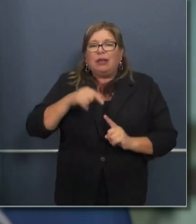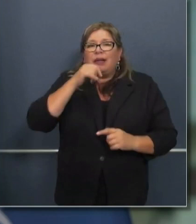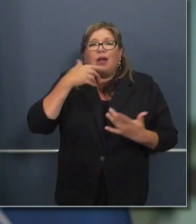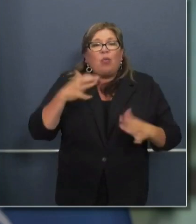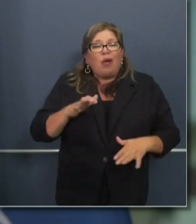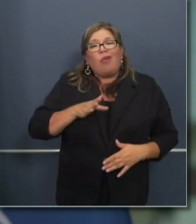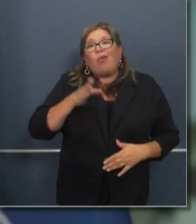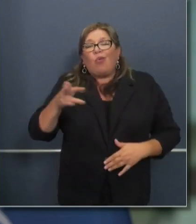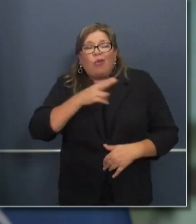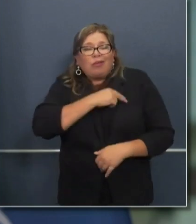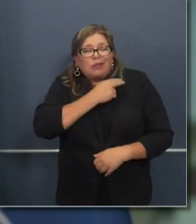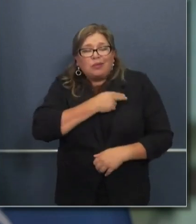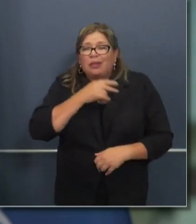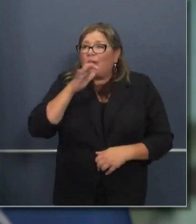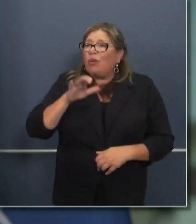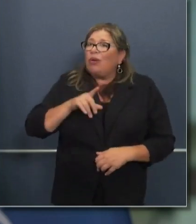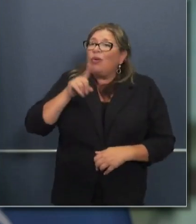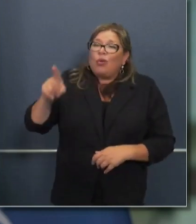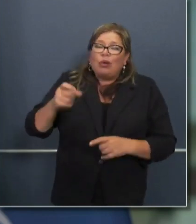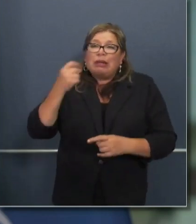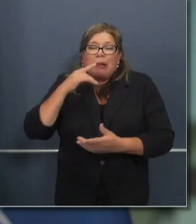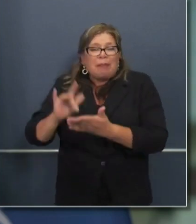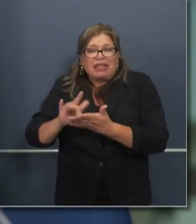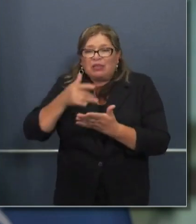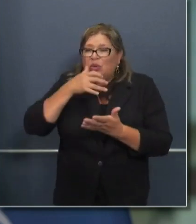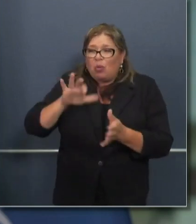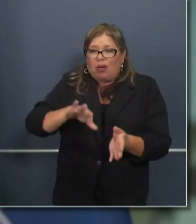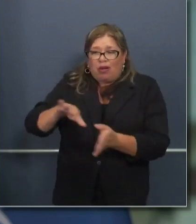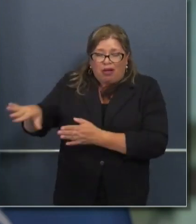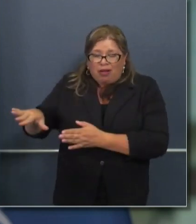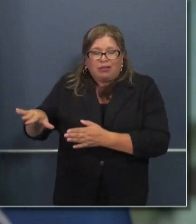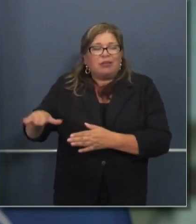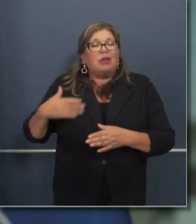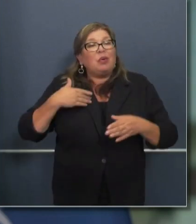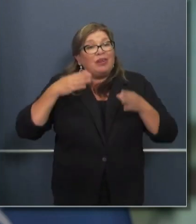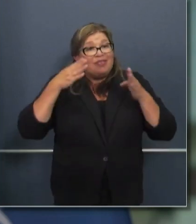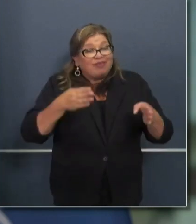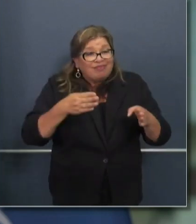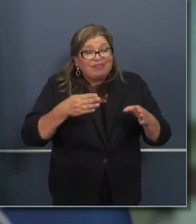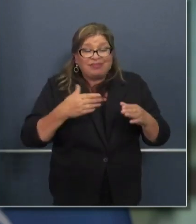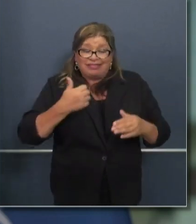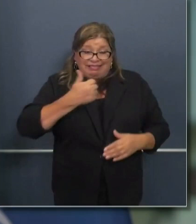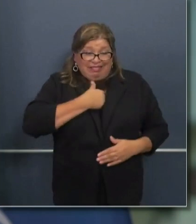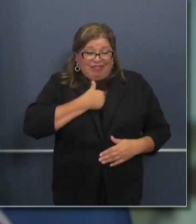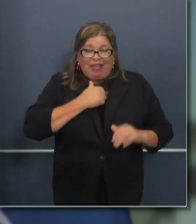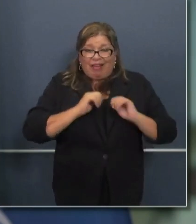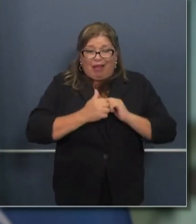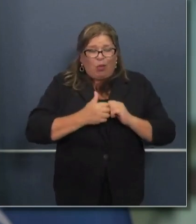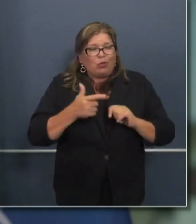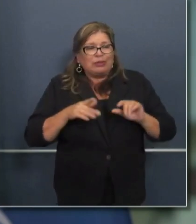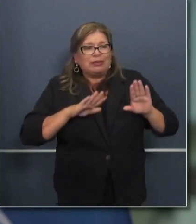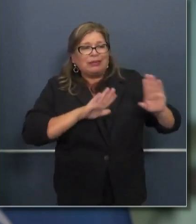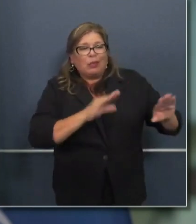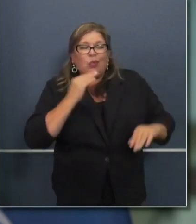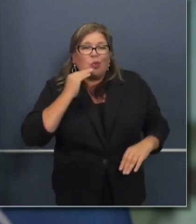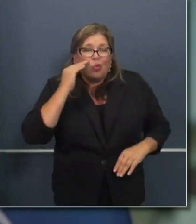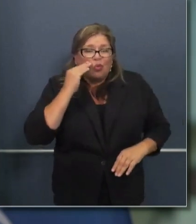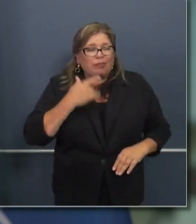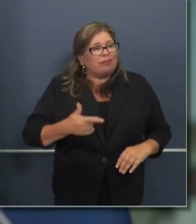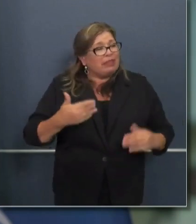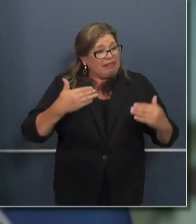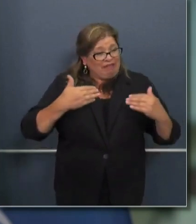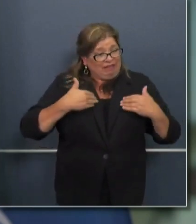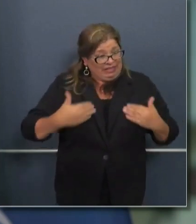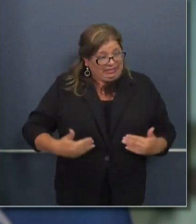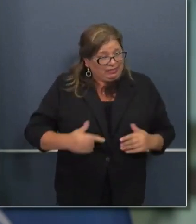intervention. There are two non-pharmaceutical interventions that we know that work. That's staying at home, practicing the kind of physical